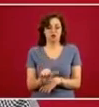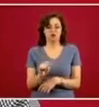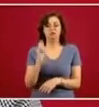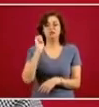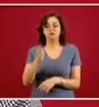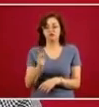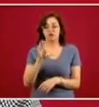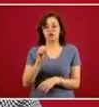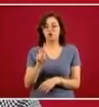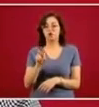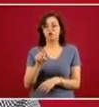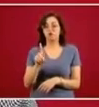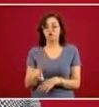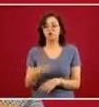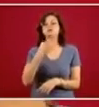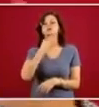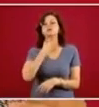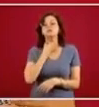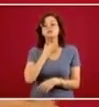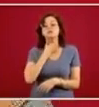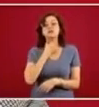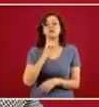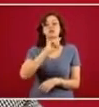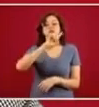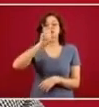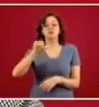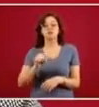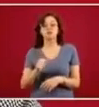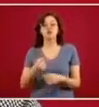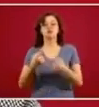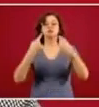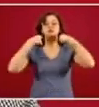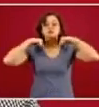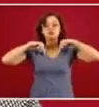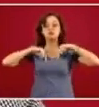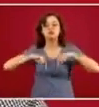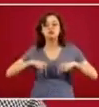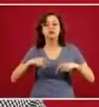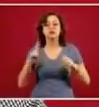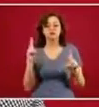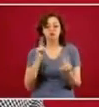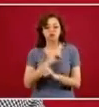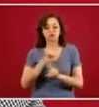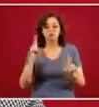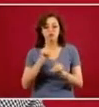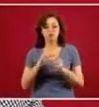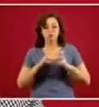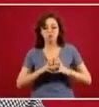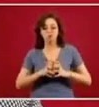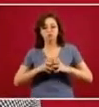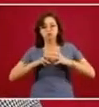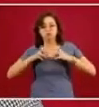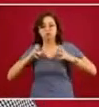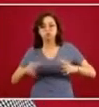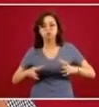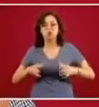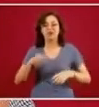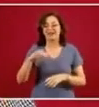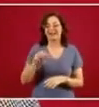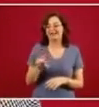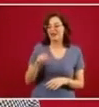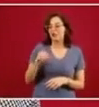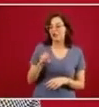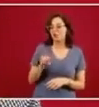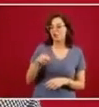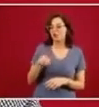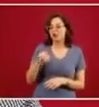the cause of death has been pulmonary complications, pulmonary disease caused